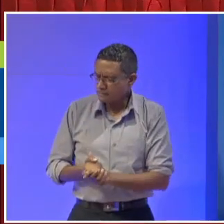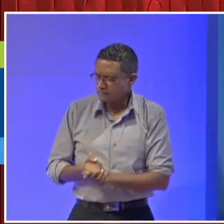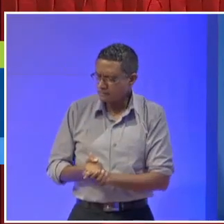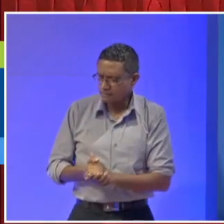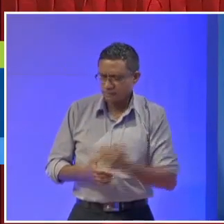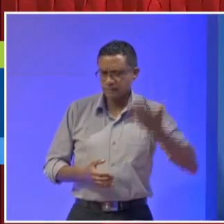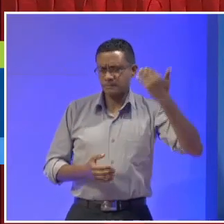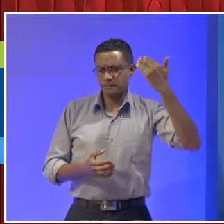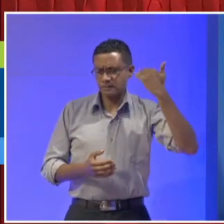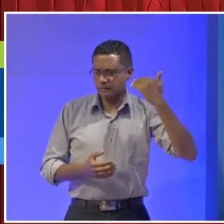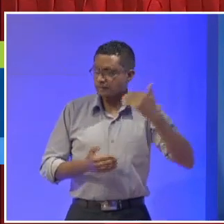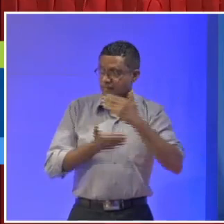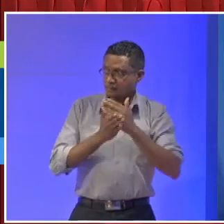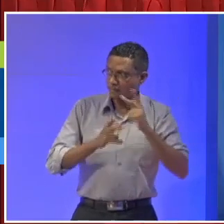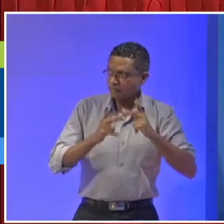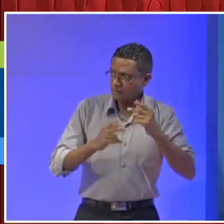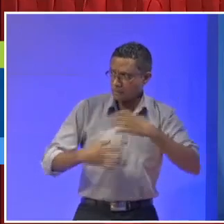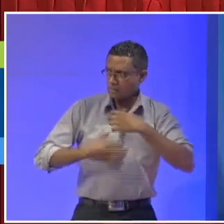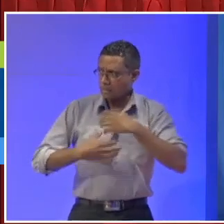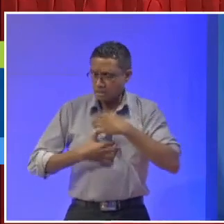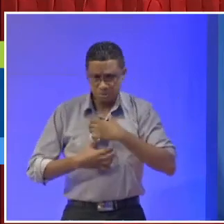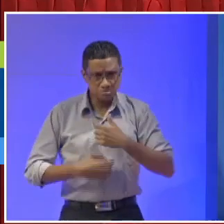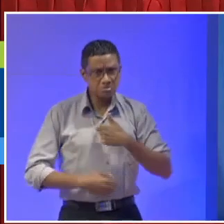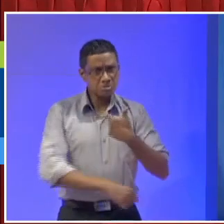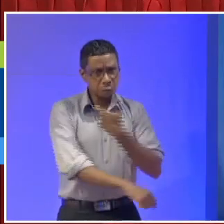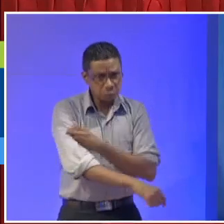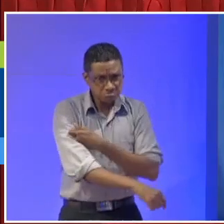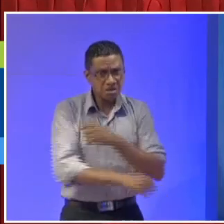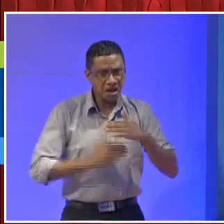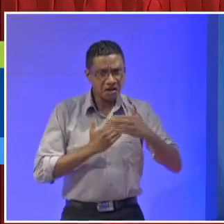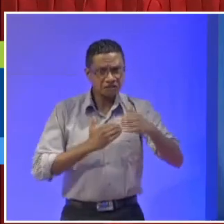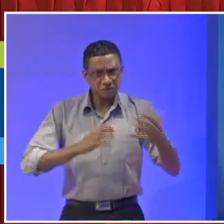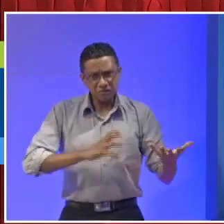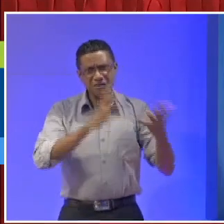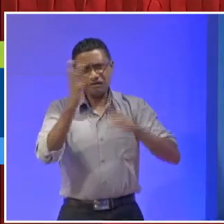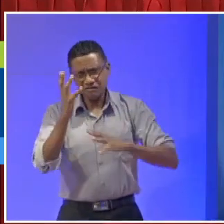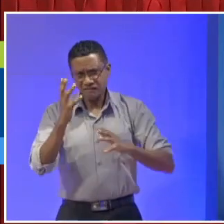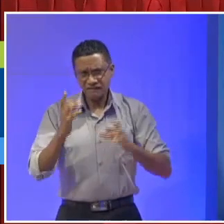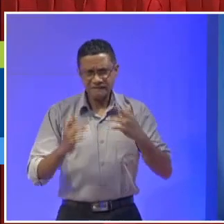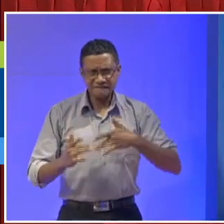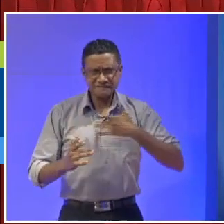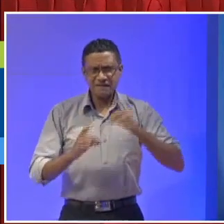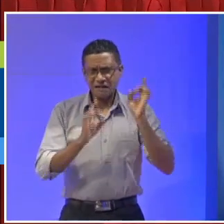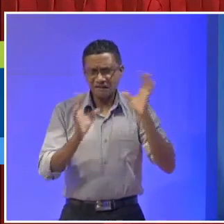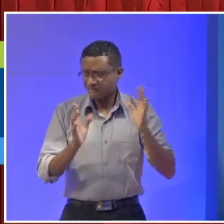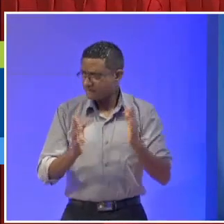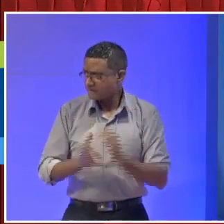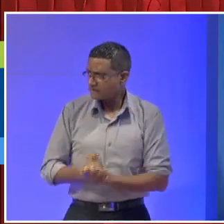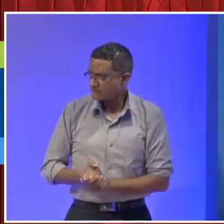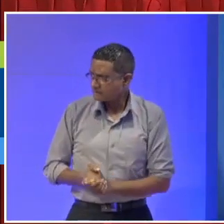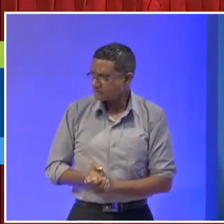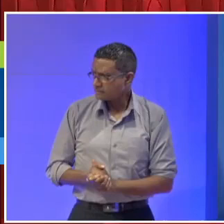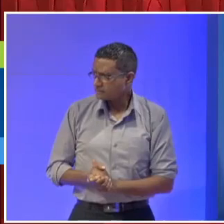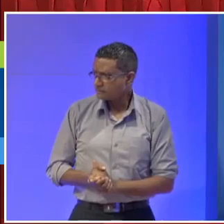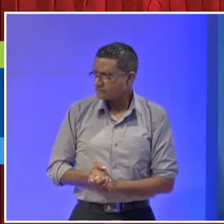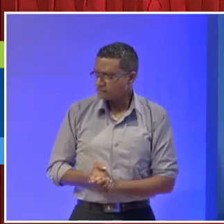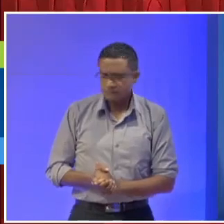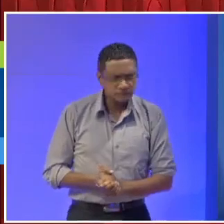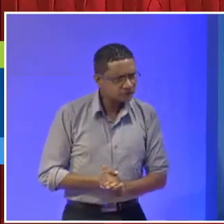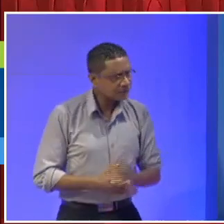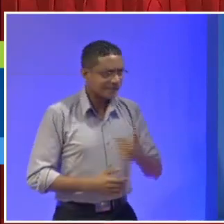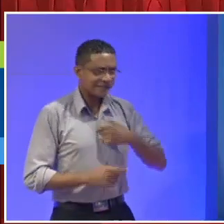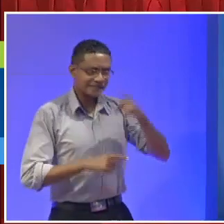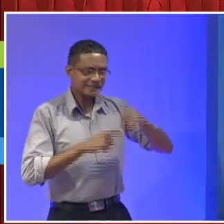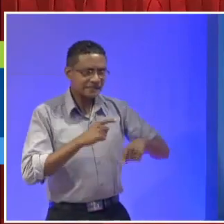past about adverse reactions, and I just want to know if any of those are the ones that is being treated. Richard, I don't think I could go